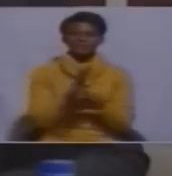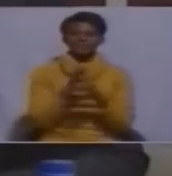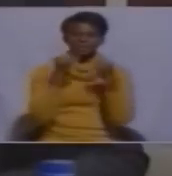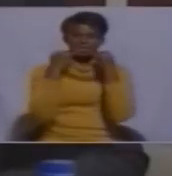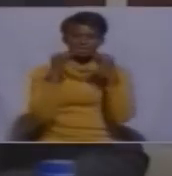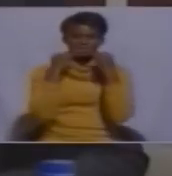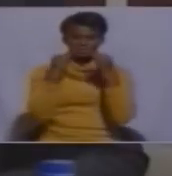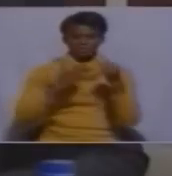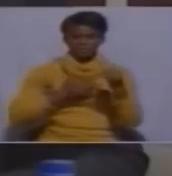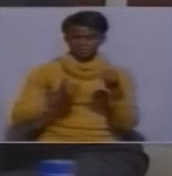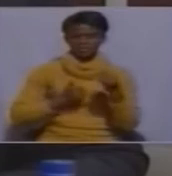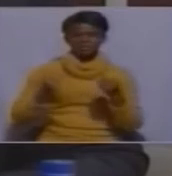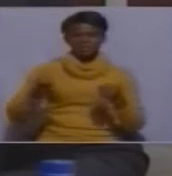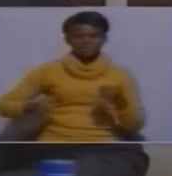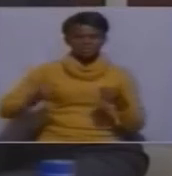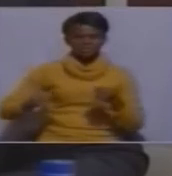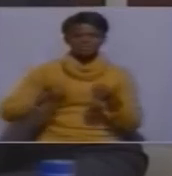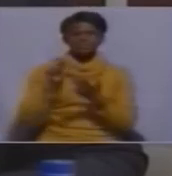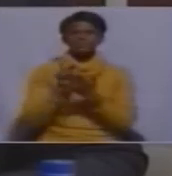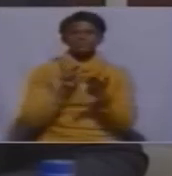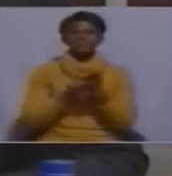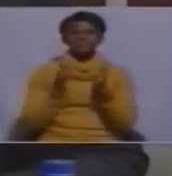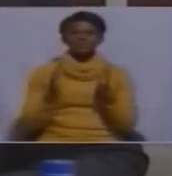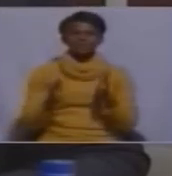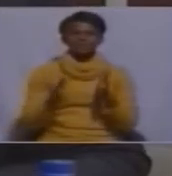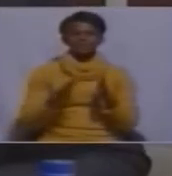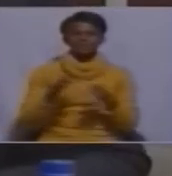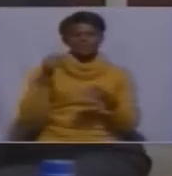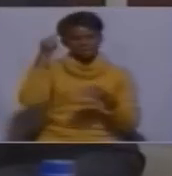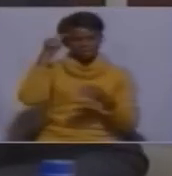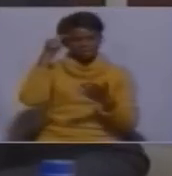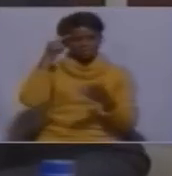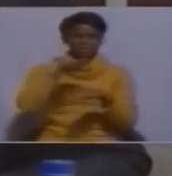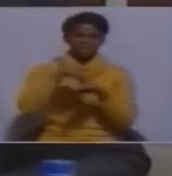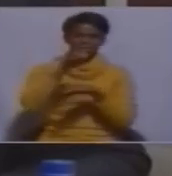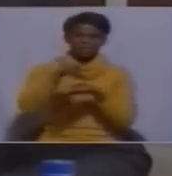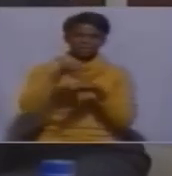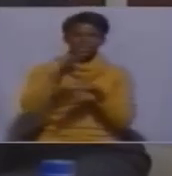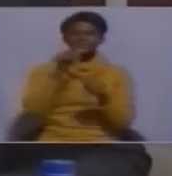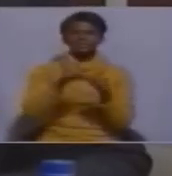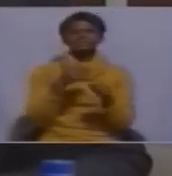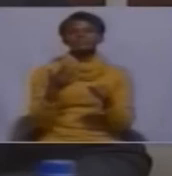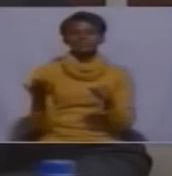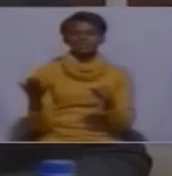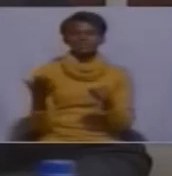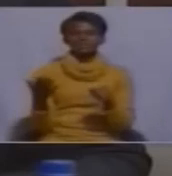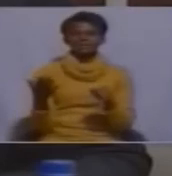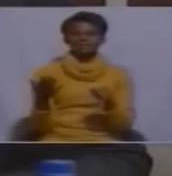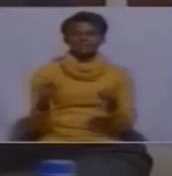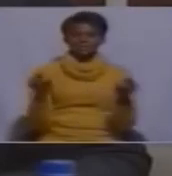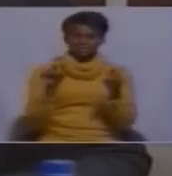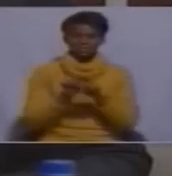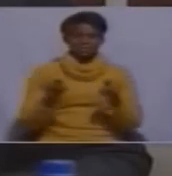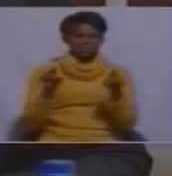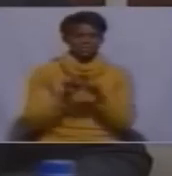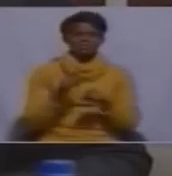legal advisor, meaning that I advise government on just about everything, actually. And then over and above